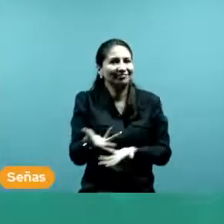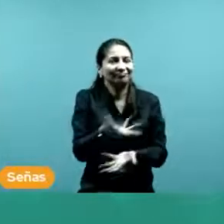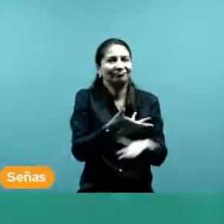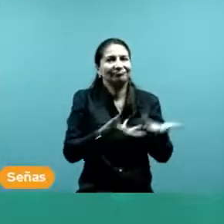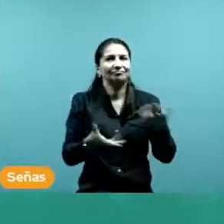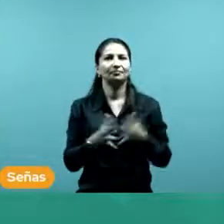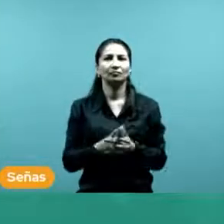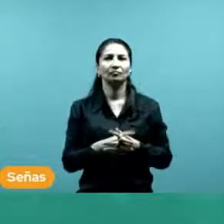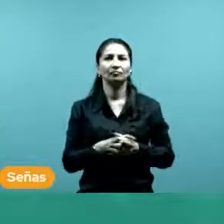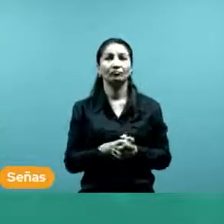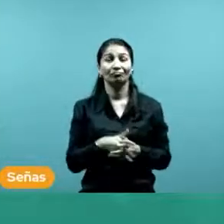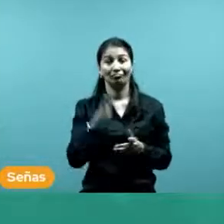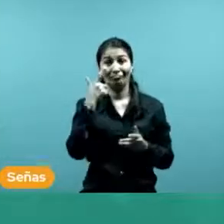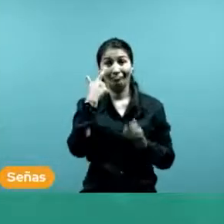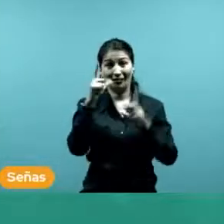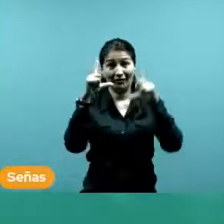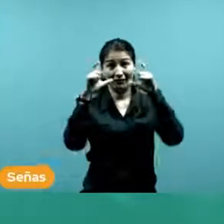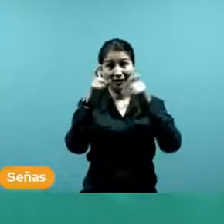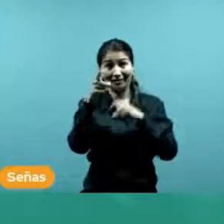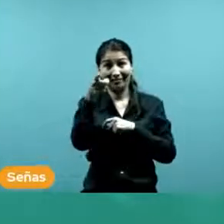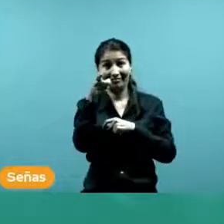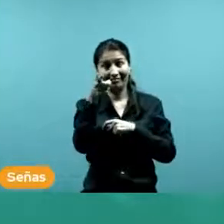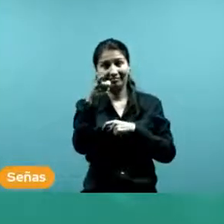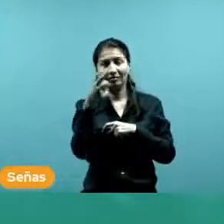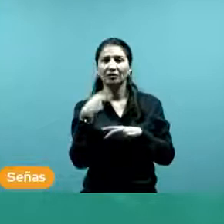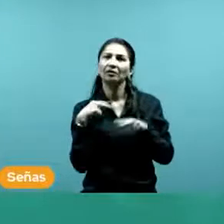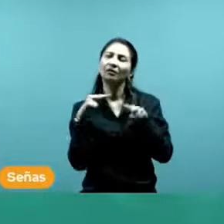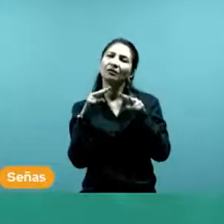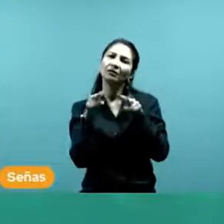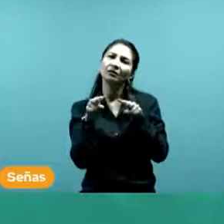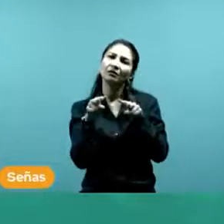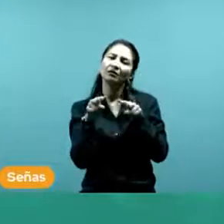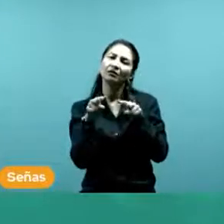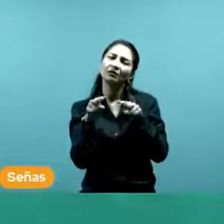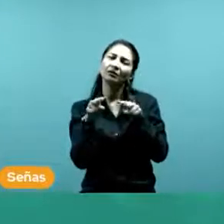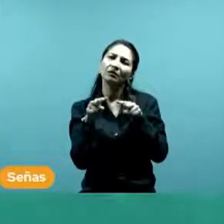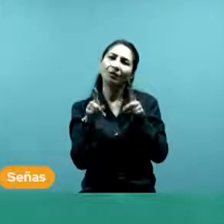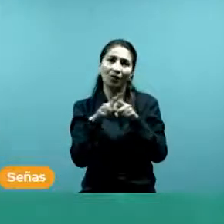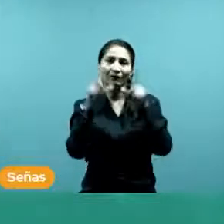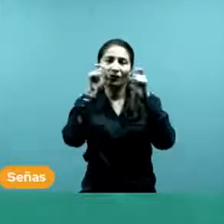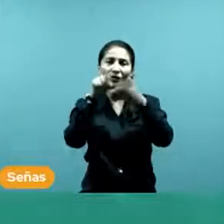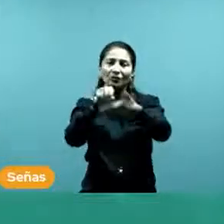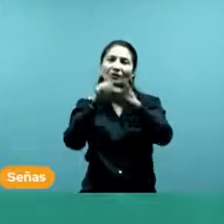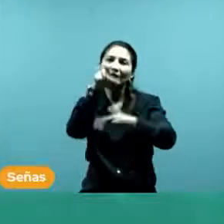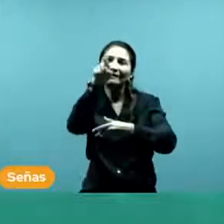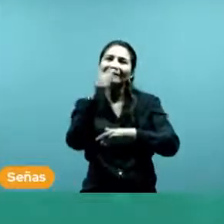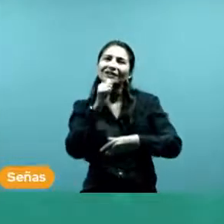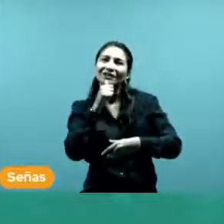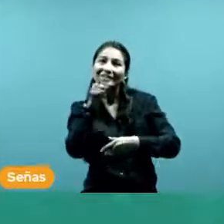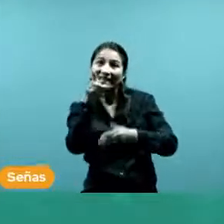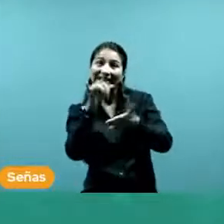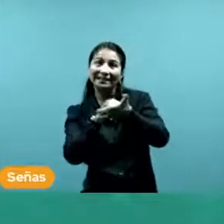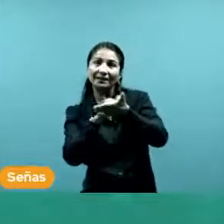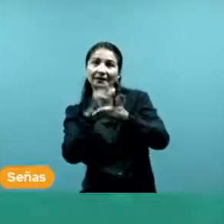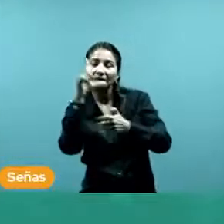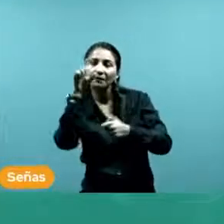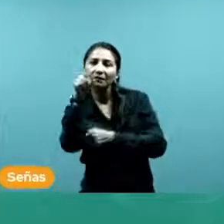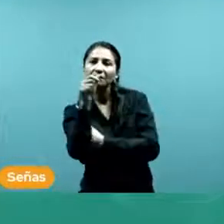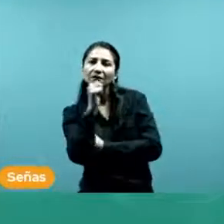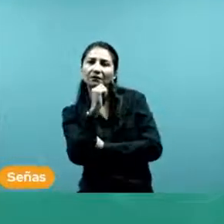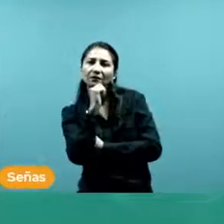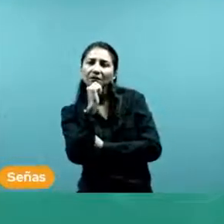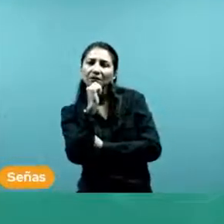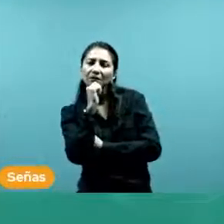we see foto SS men, y pensar when we que see, también estamos mirando los seres for example, humanos. Here is Dr. Josef Mengele, who was responsible for horrible